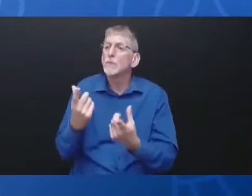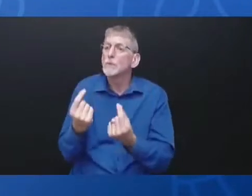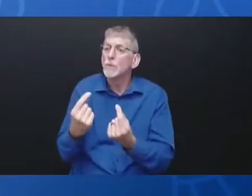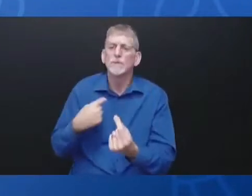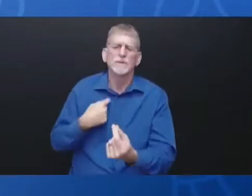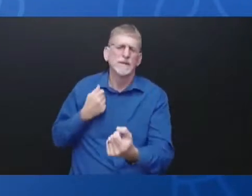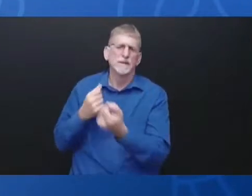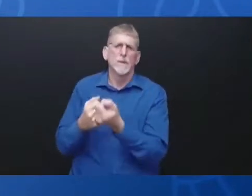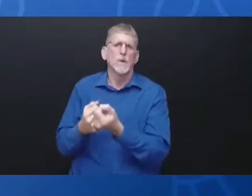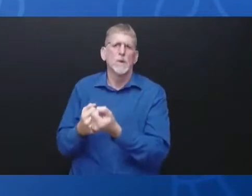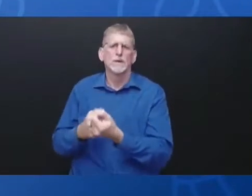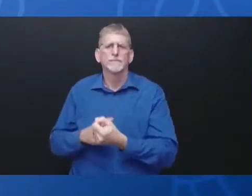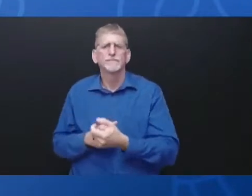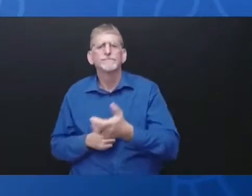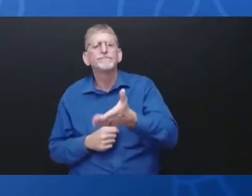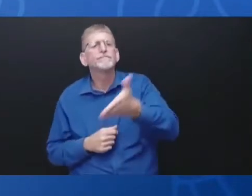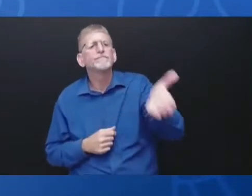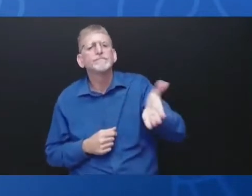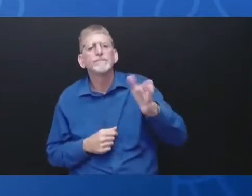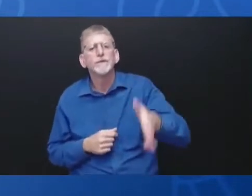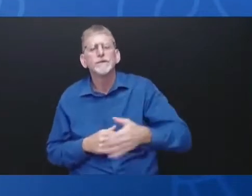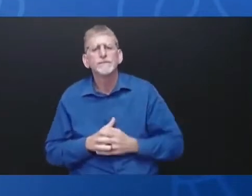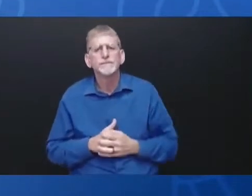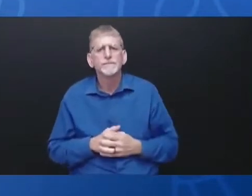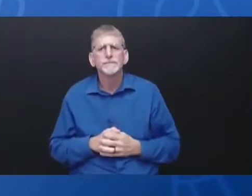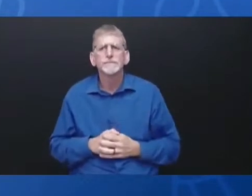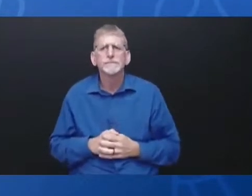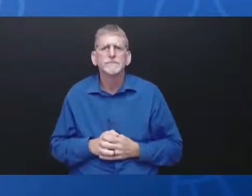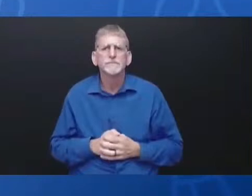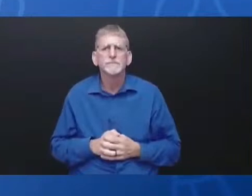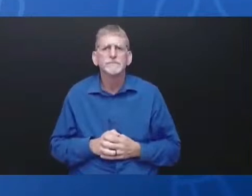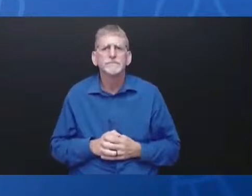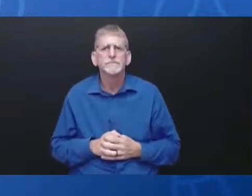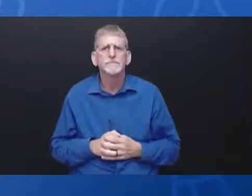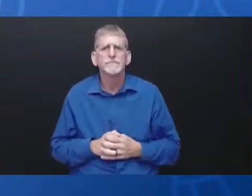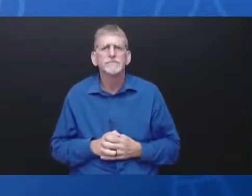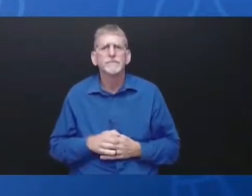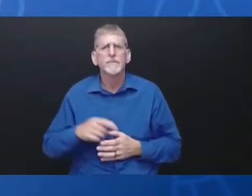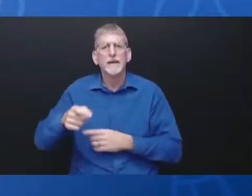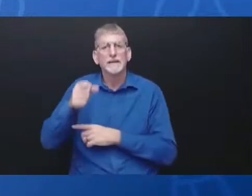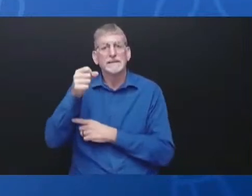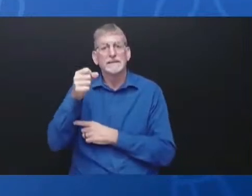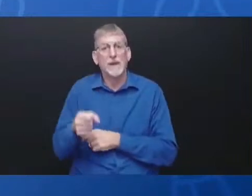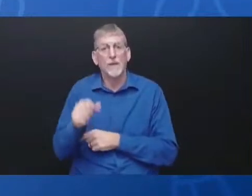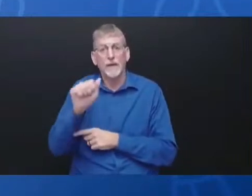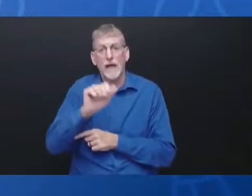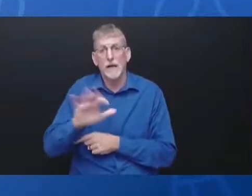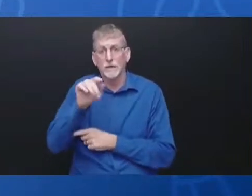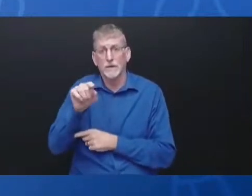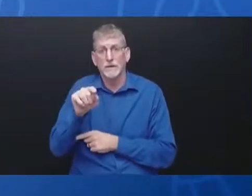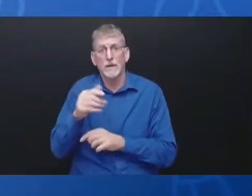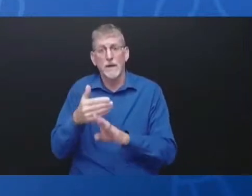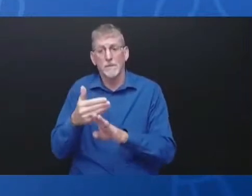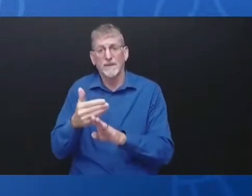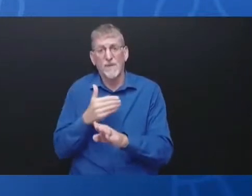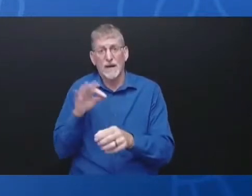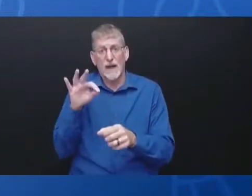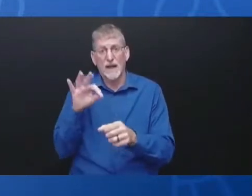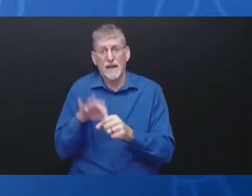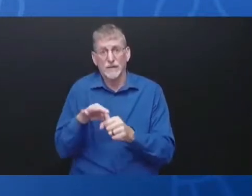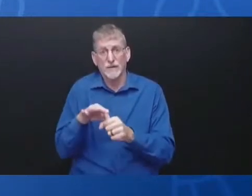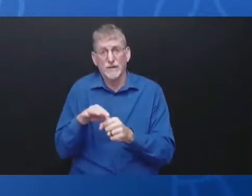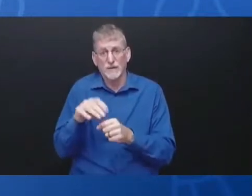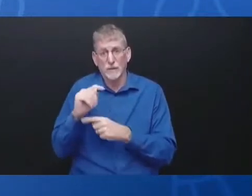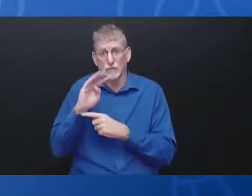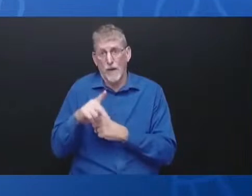Changing subject to South Asia. A few days before the elections, President Trump, then as a candidate, had spoken about, expressed